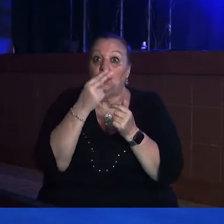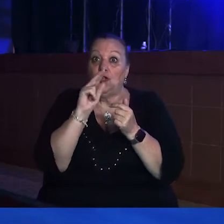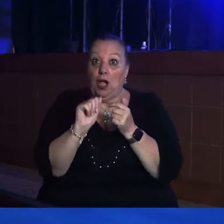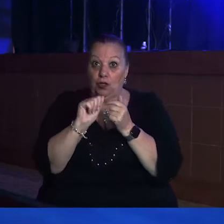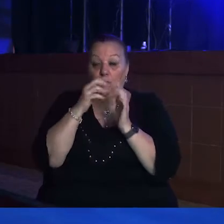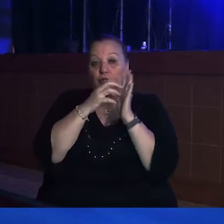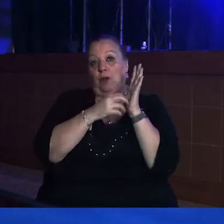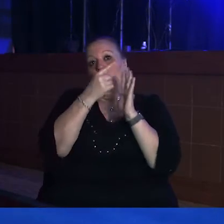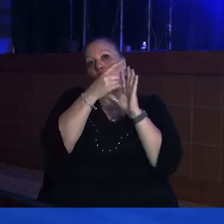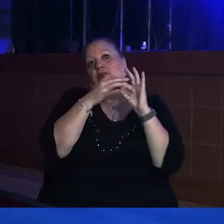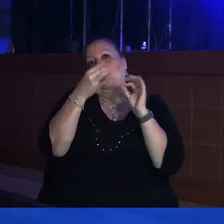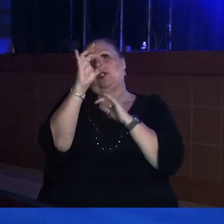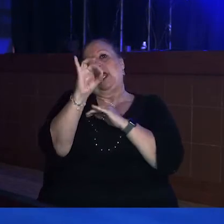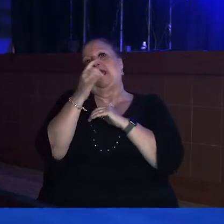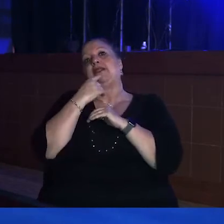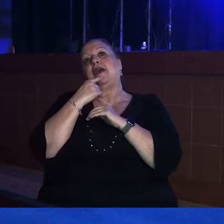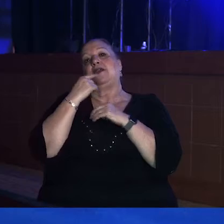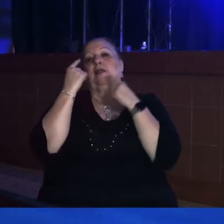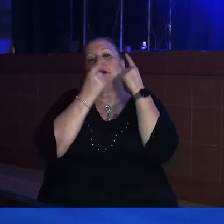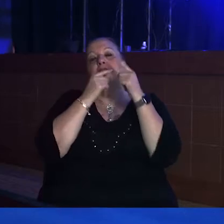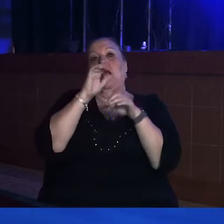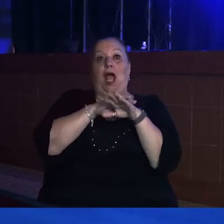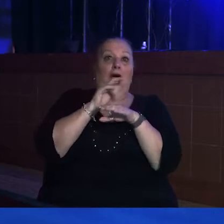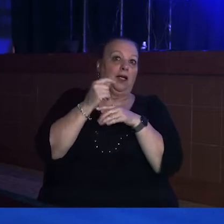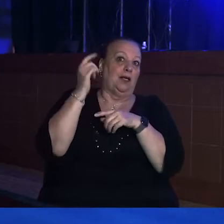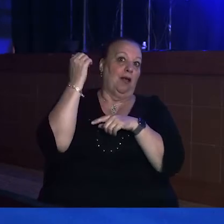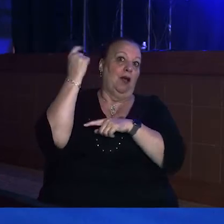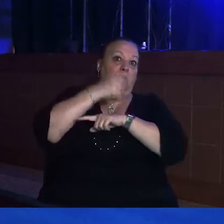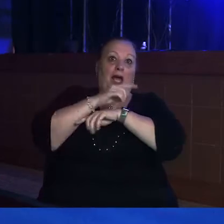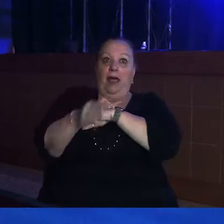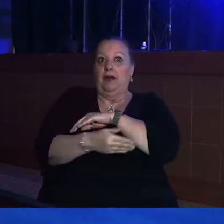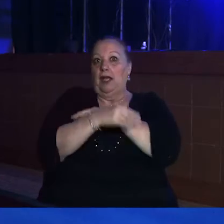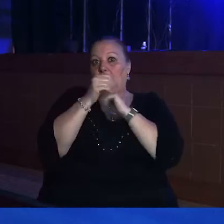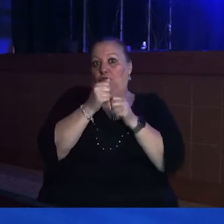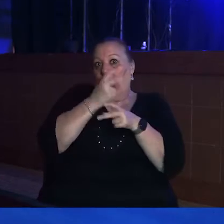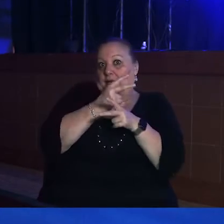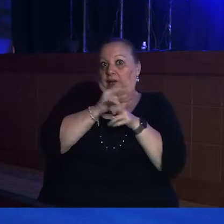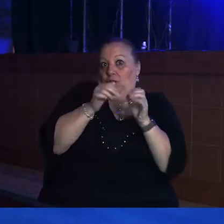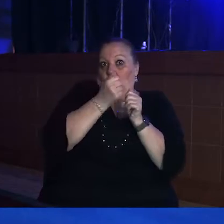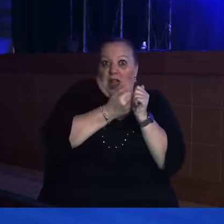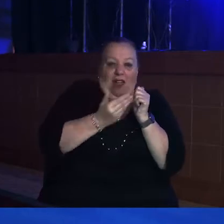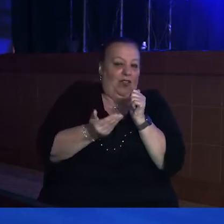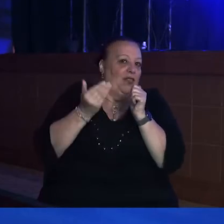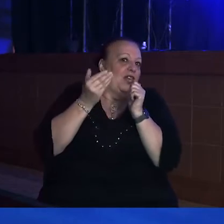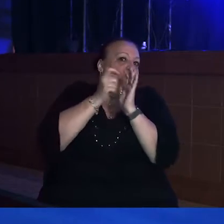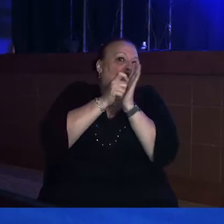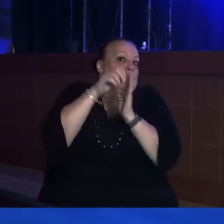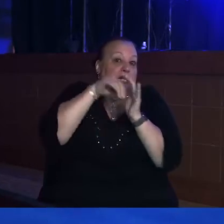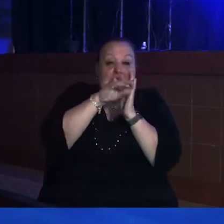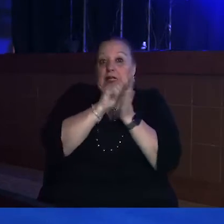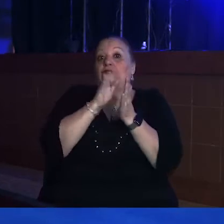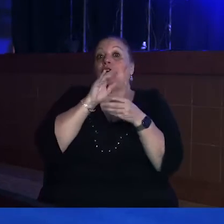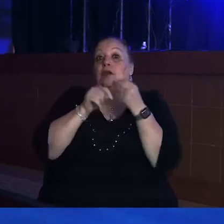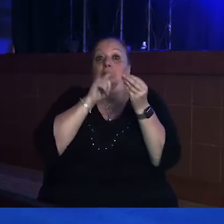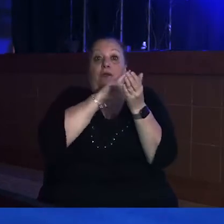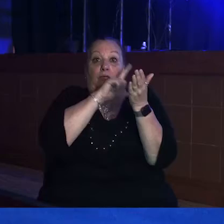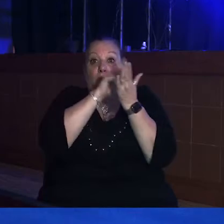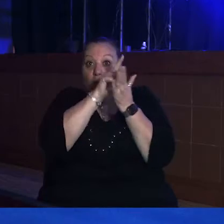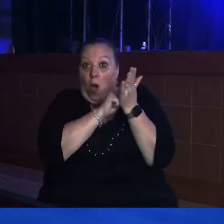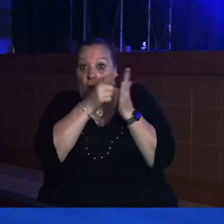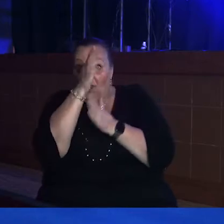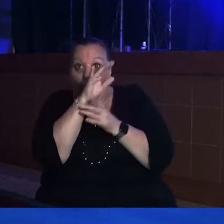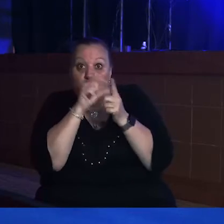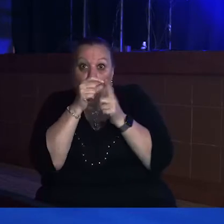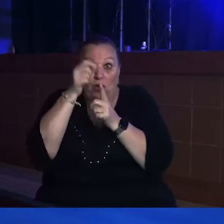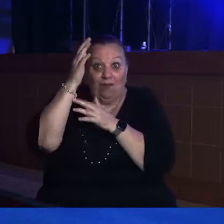begins, meditate on it day and night so that you may be careful to do everything written in it. It's talking about the law of God, the word of God. And